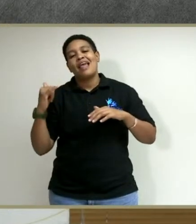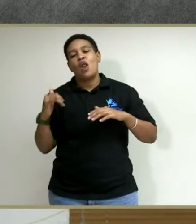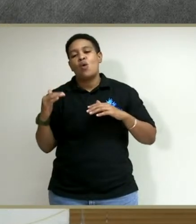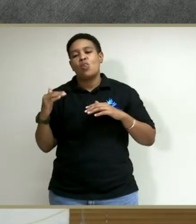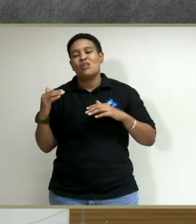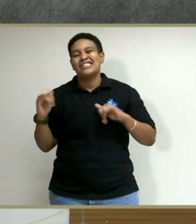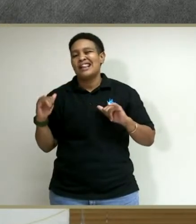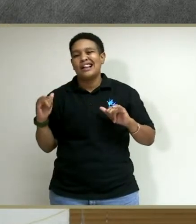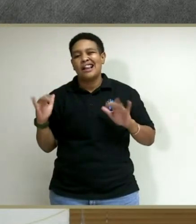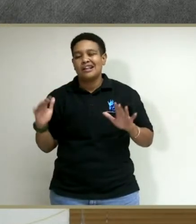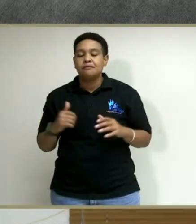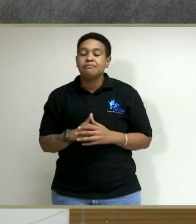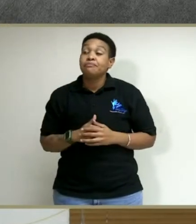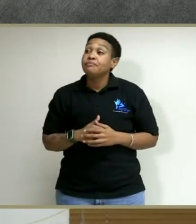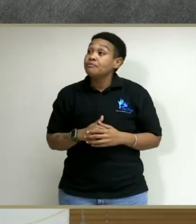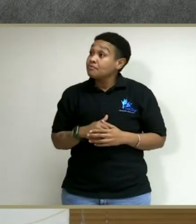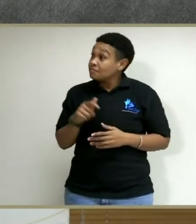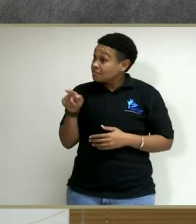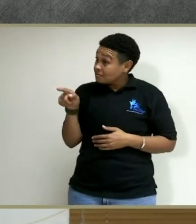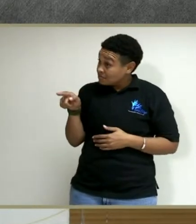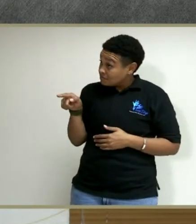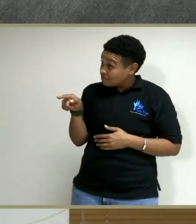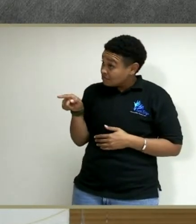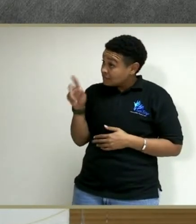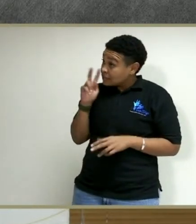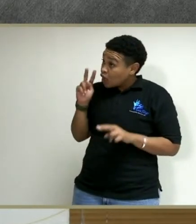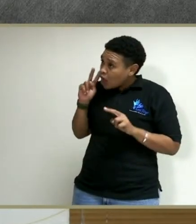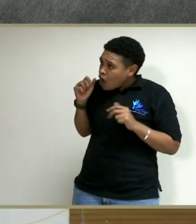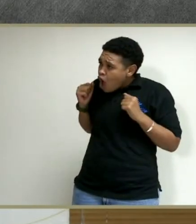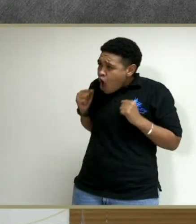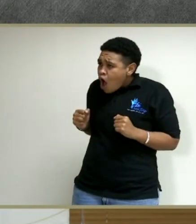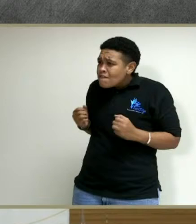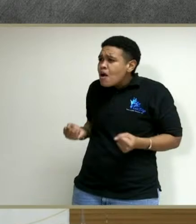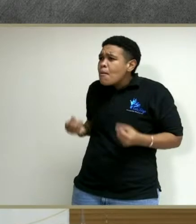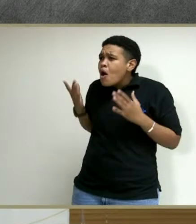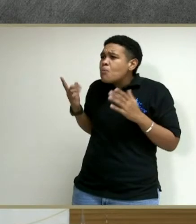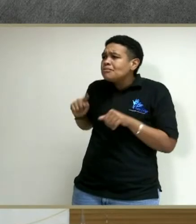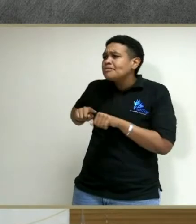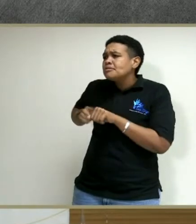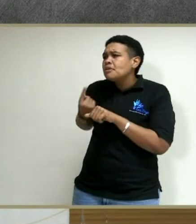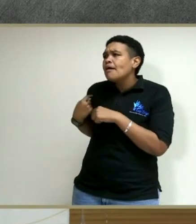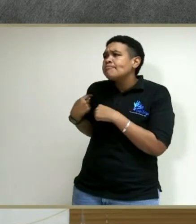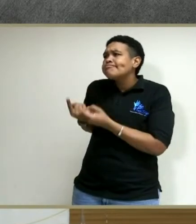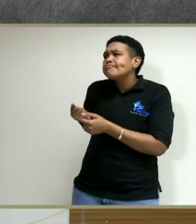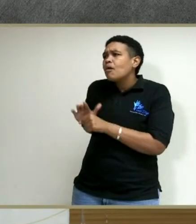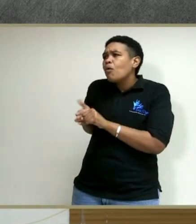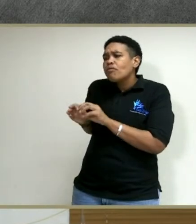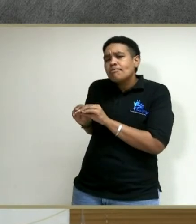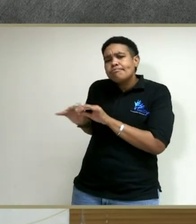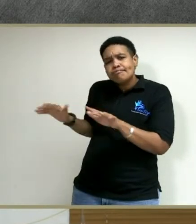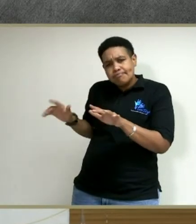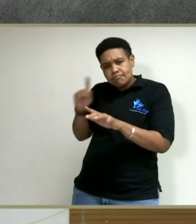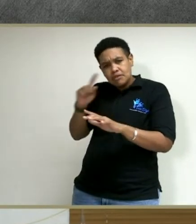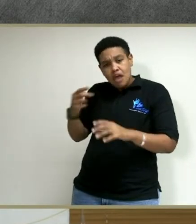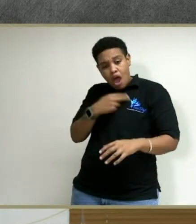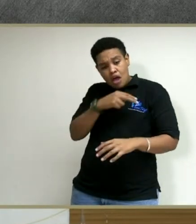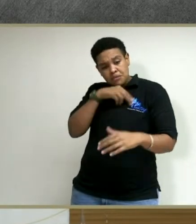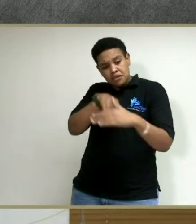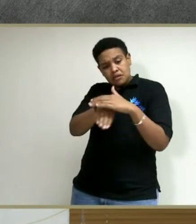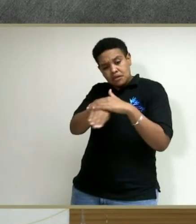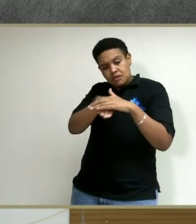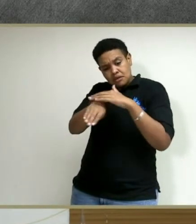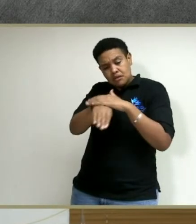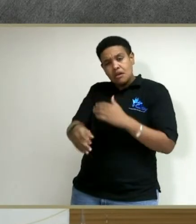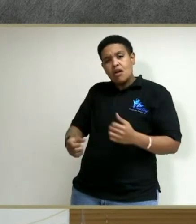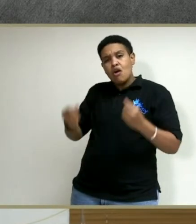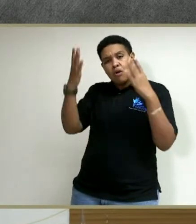We look at the number of confirmed cases by the date of symptom onset and the hospital admissions by the date of